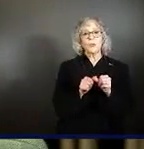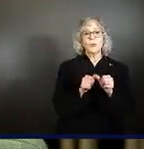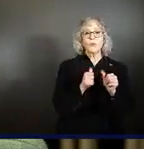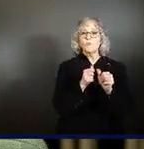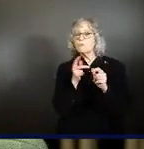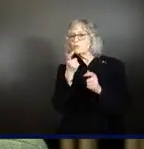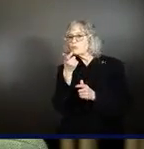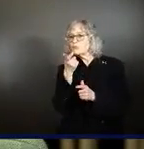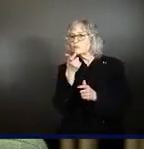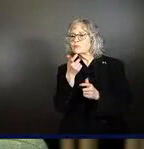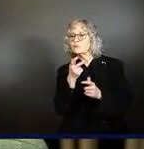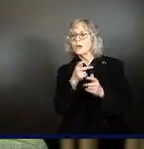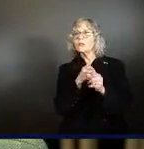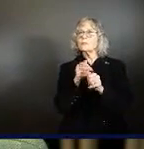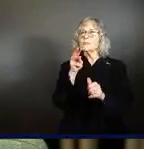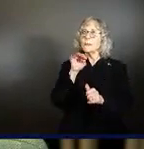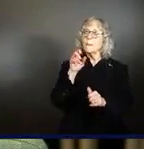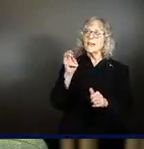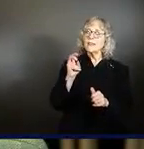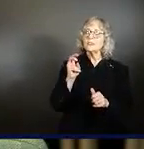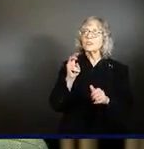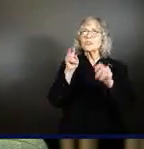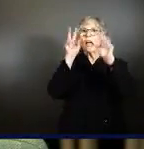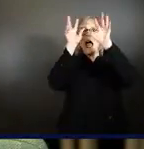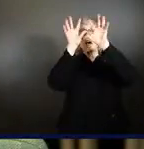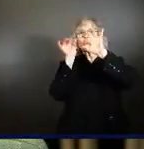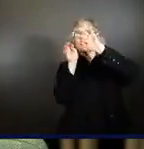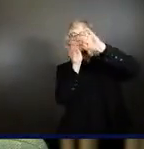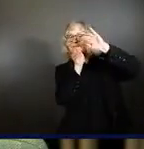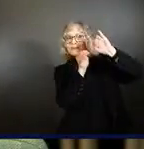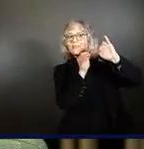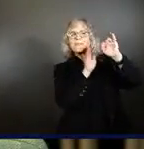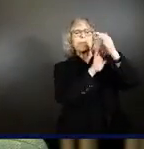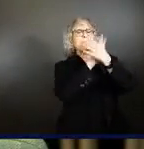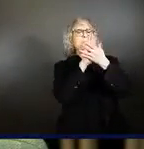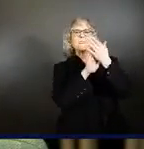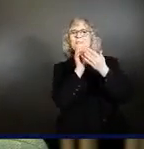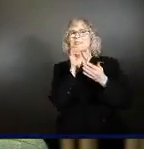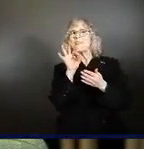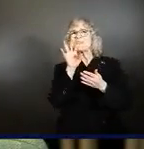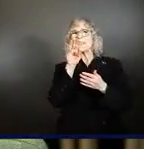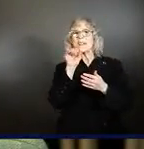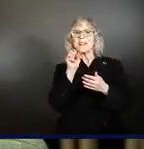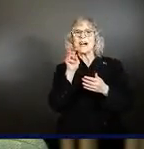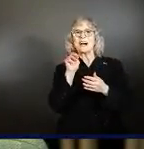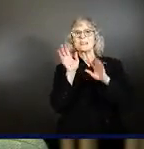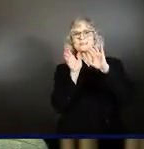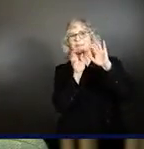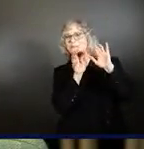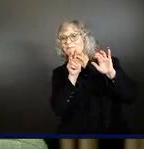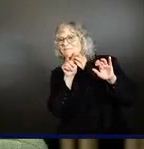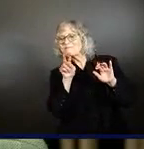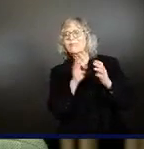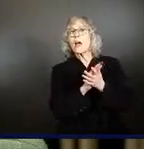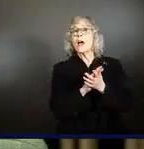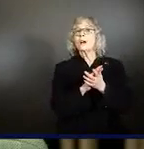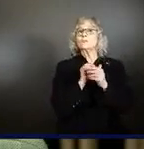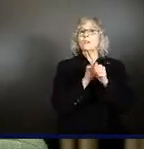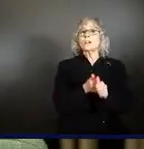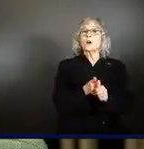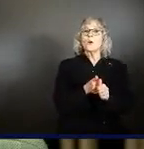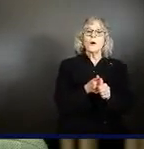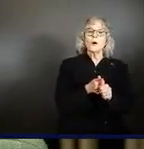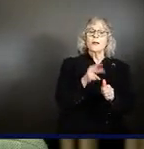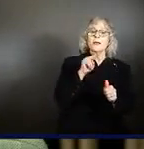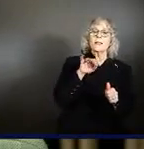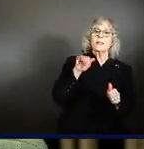continues to peel back the curtain on the mysteries of the cosmos. To keep up with updates, follow NASA Webb on Twitter,